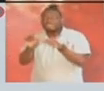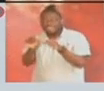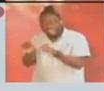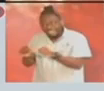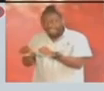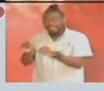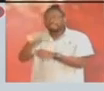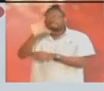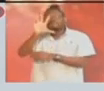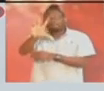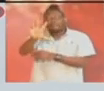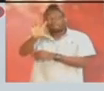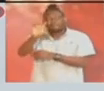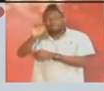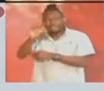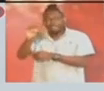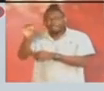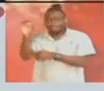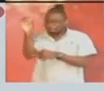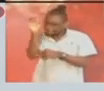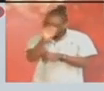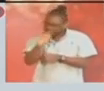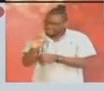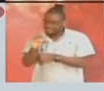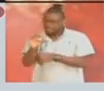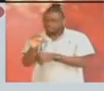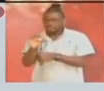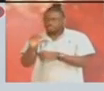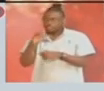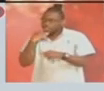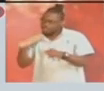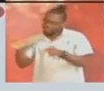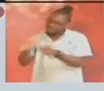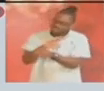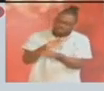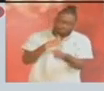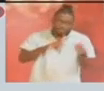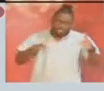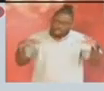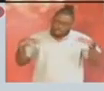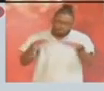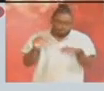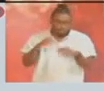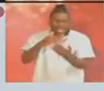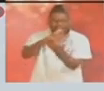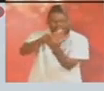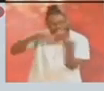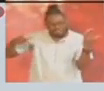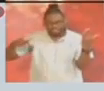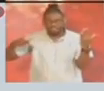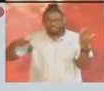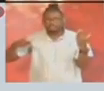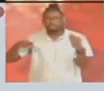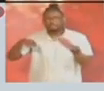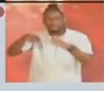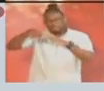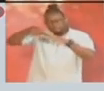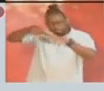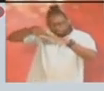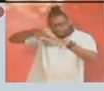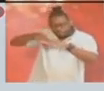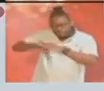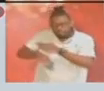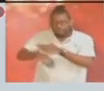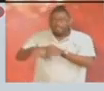most importantly, make sure that once these persons are in your places of worship, masks